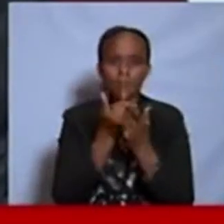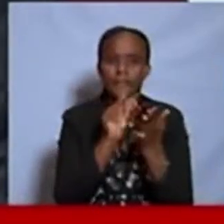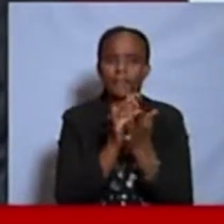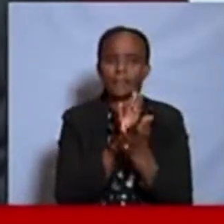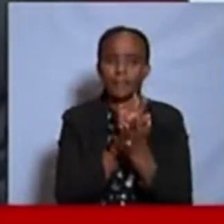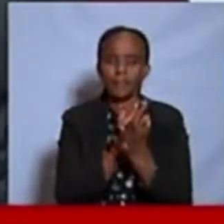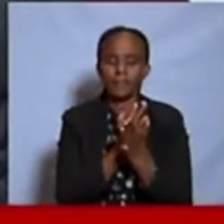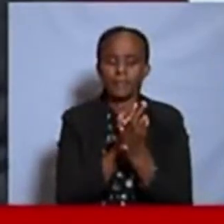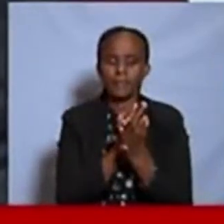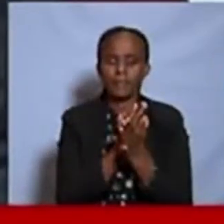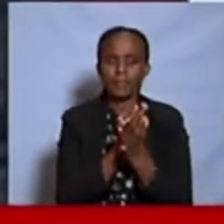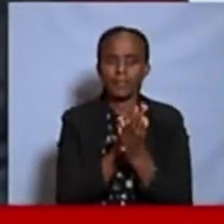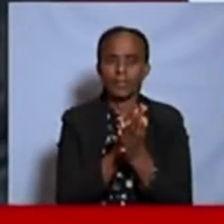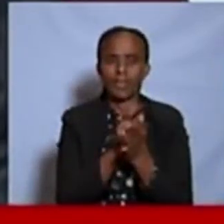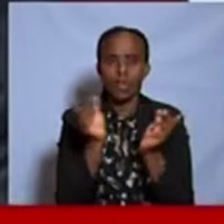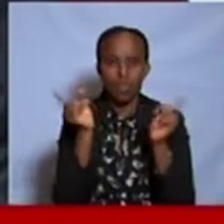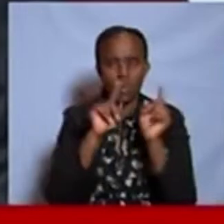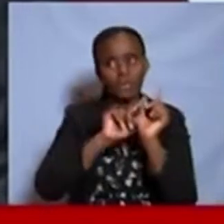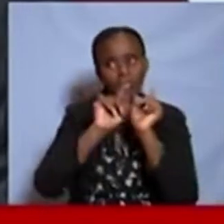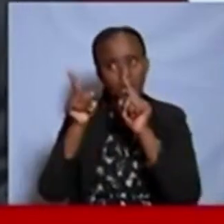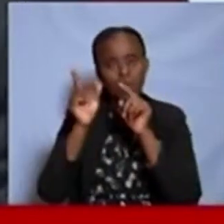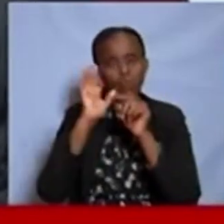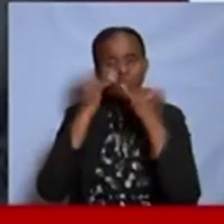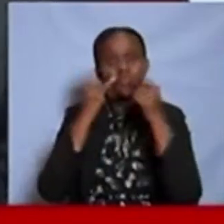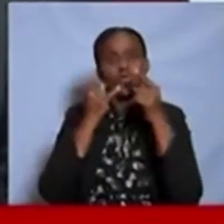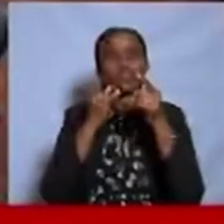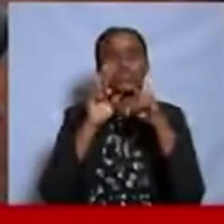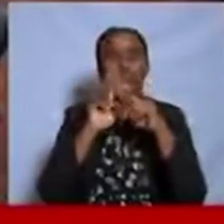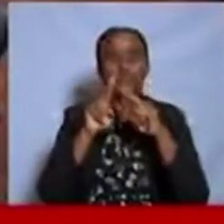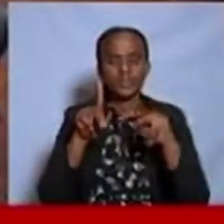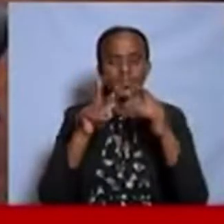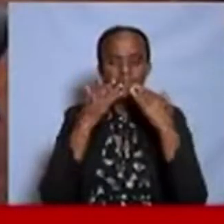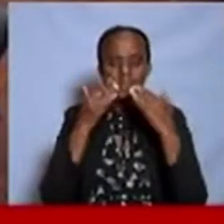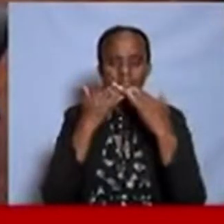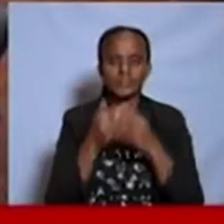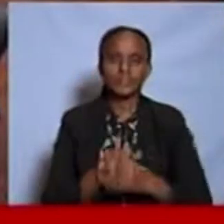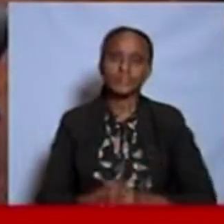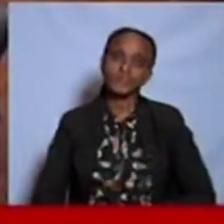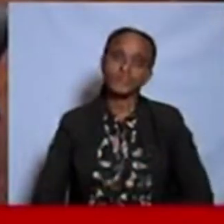You will be notified when we'll be coming through. Thank you, Chair.